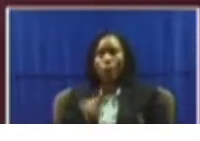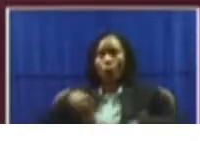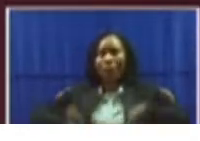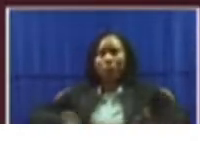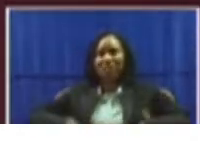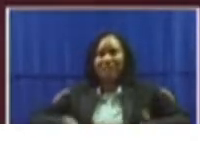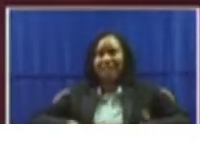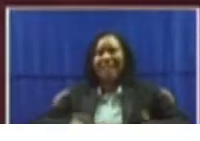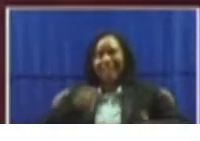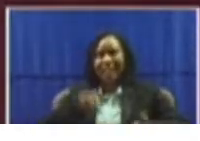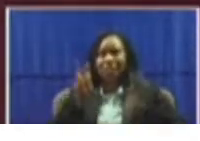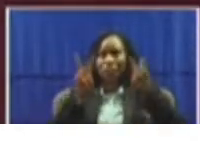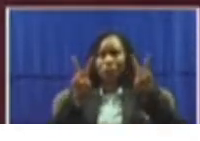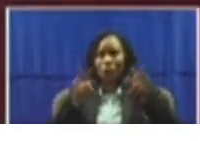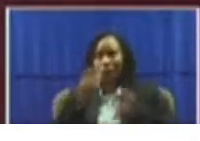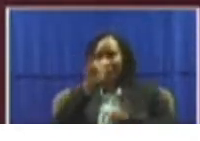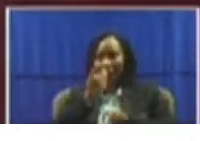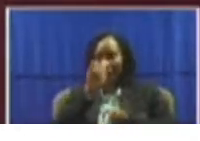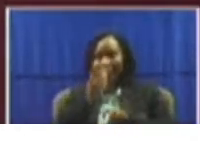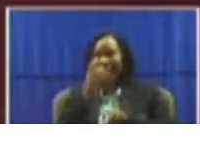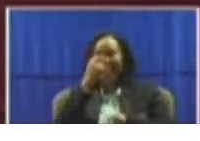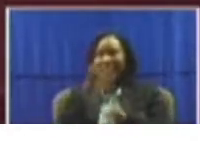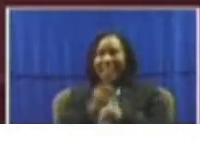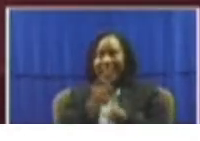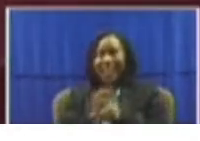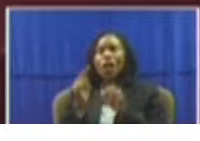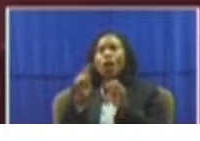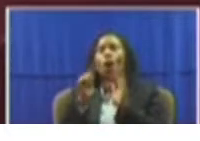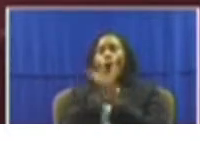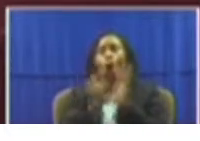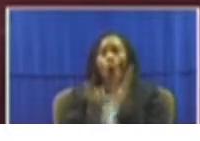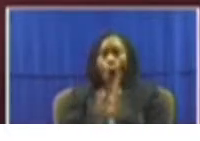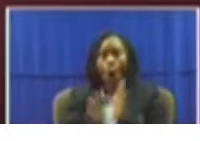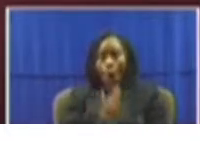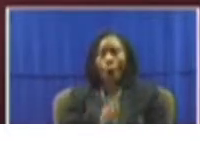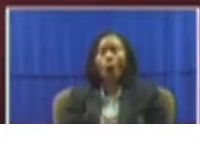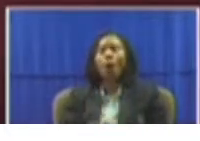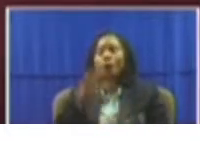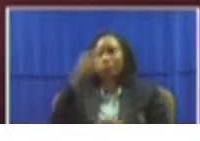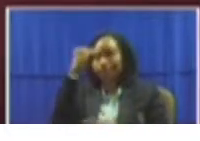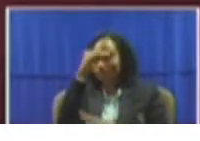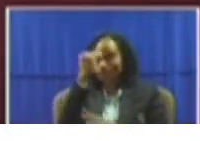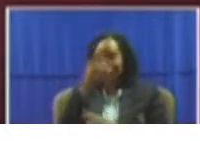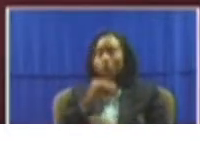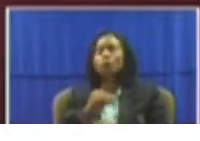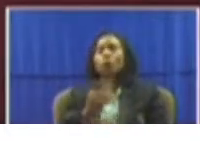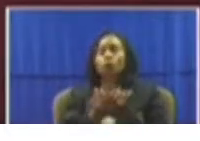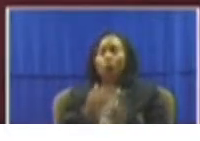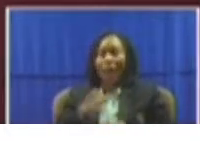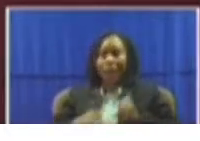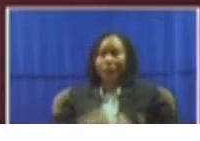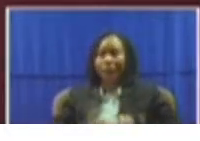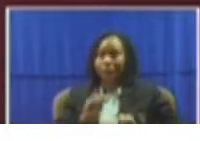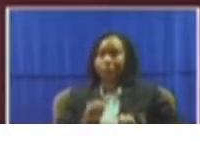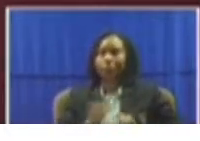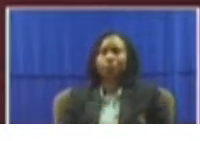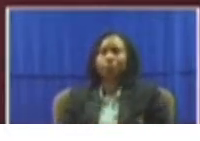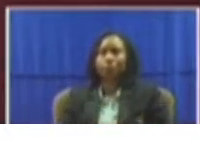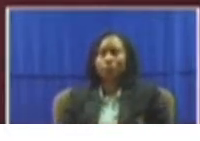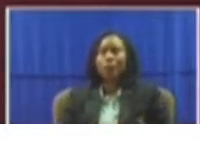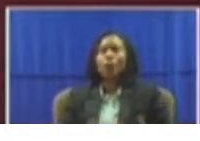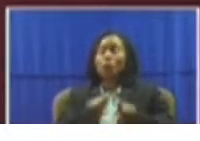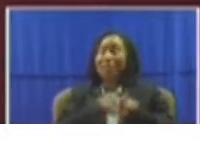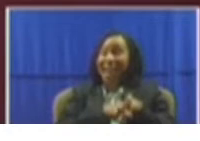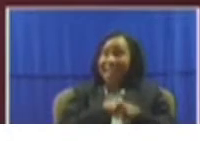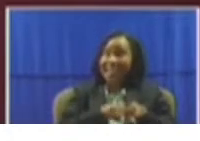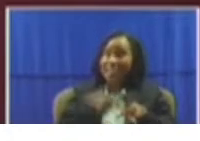of criminality which requires the law enforcement agencies to act on corruption allegations, to test their